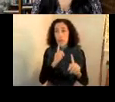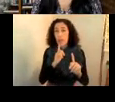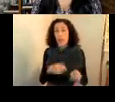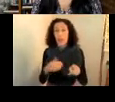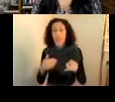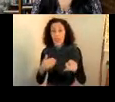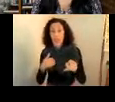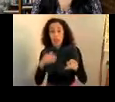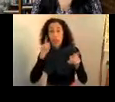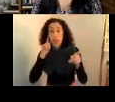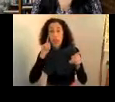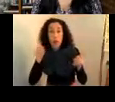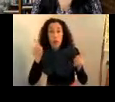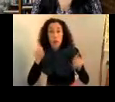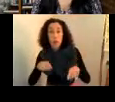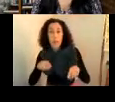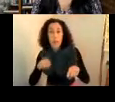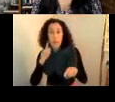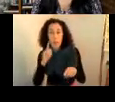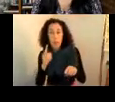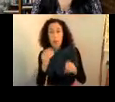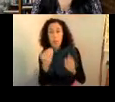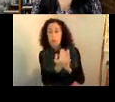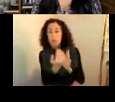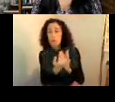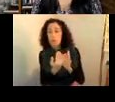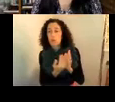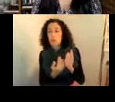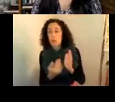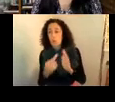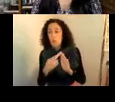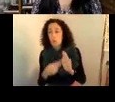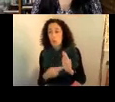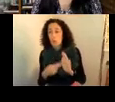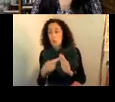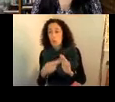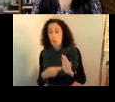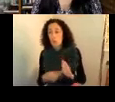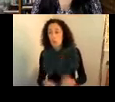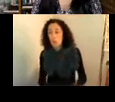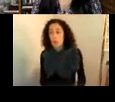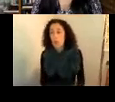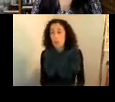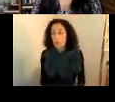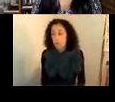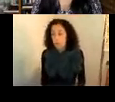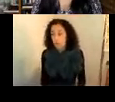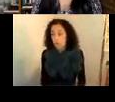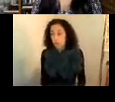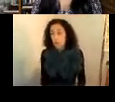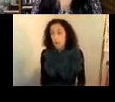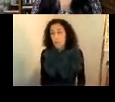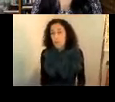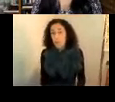for us? Thank you. Okay. So the first agreement is one